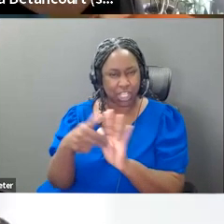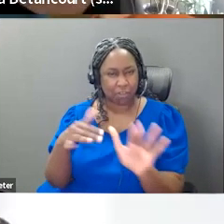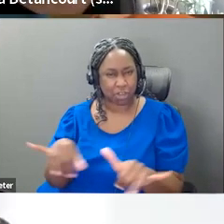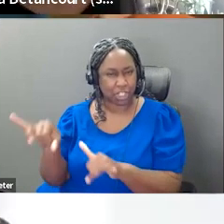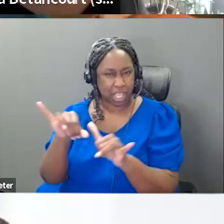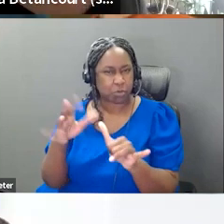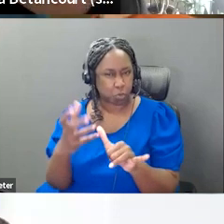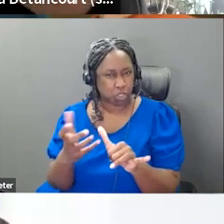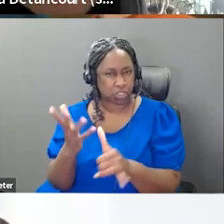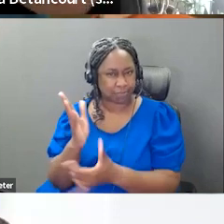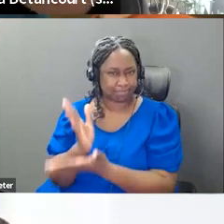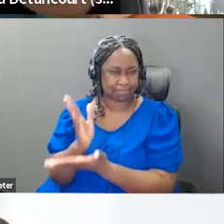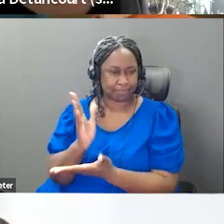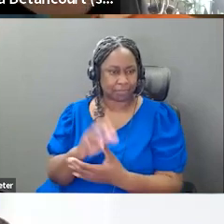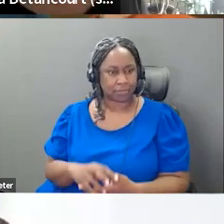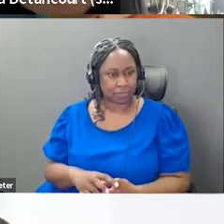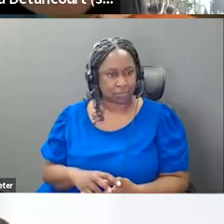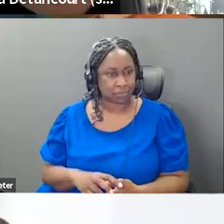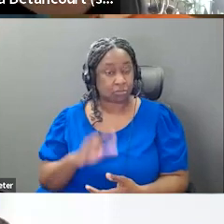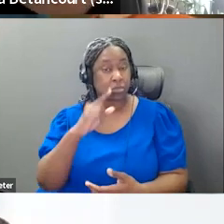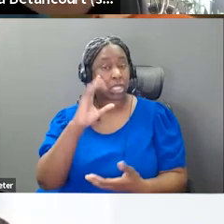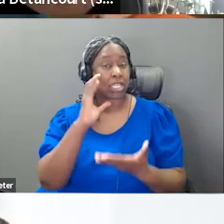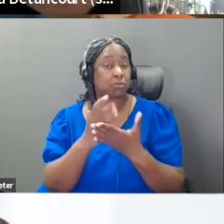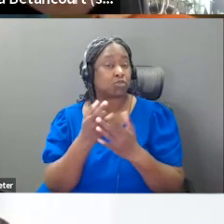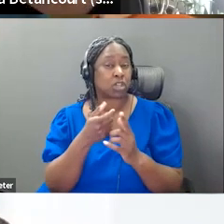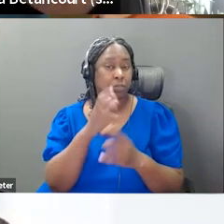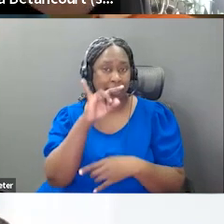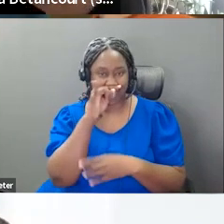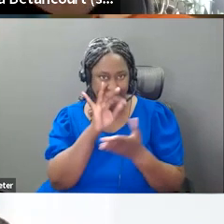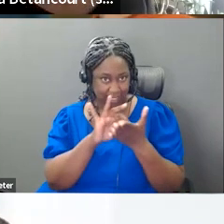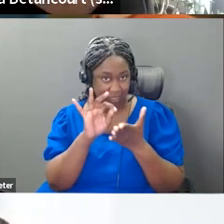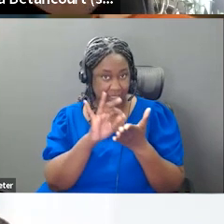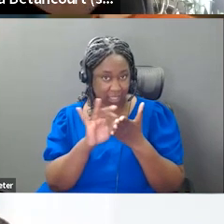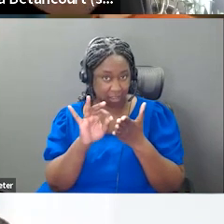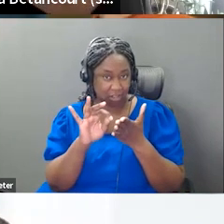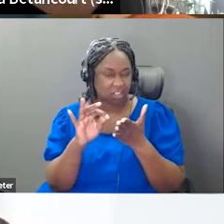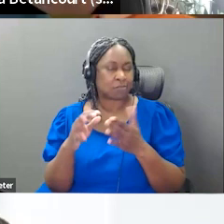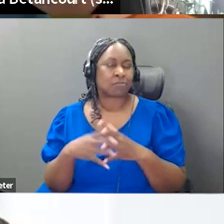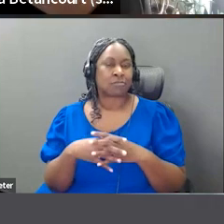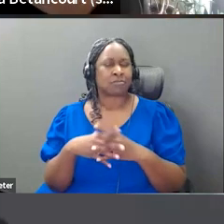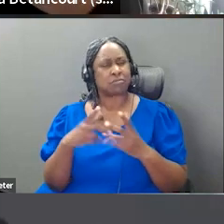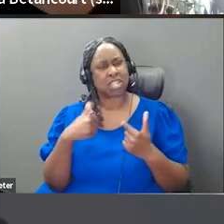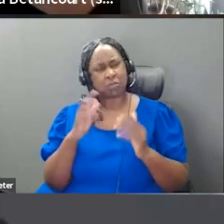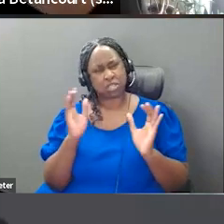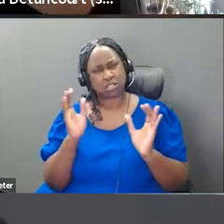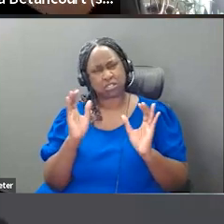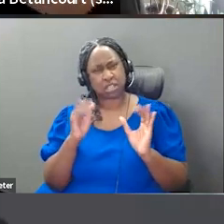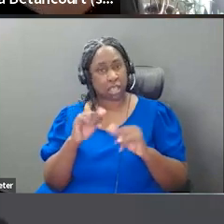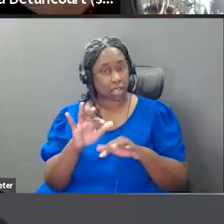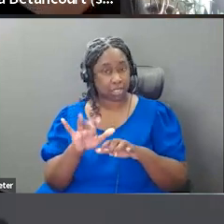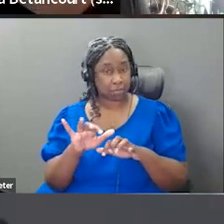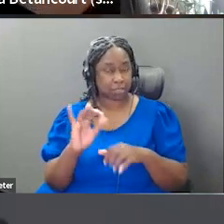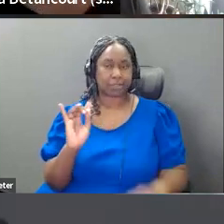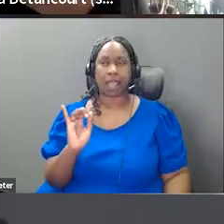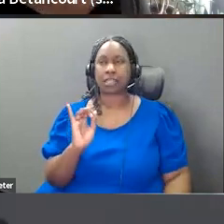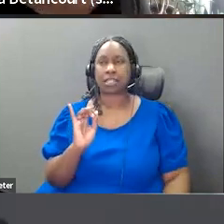So here are some images again from Kids Count that we showed earlier. So when I was searching for these, I typed in things